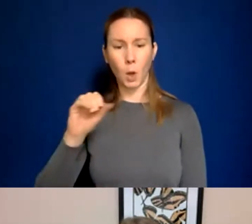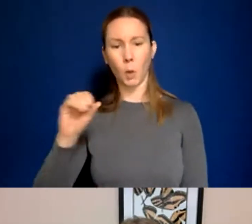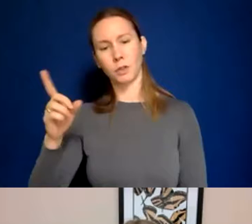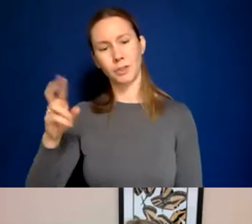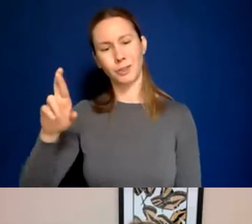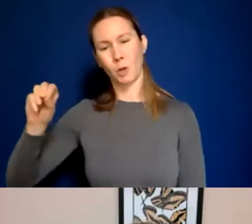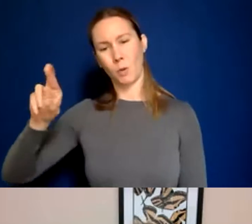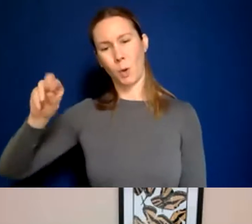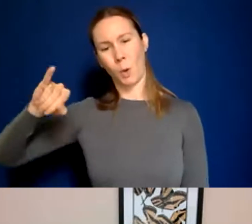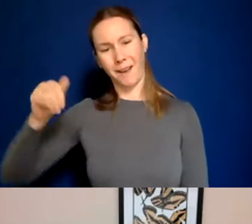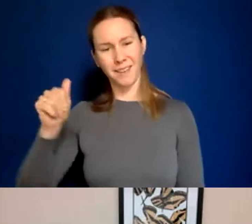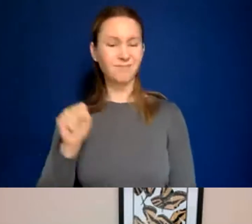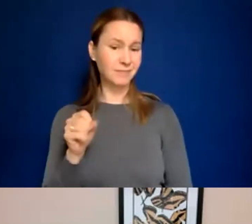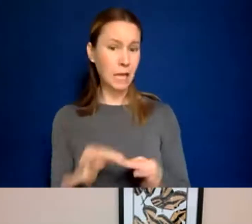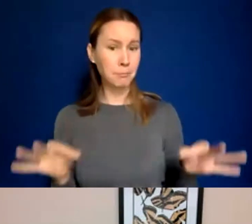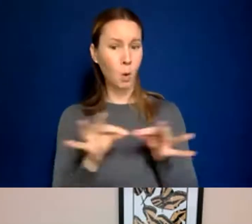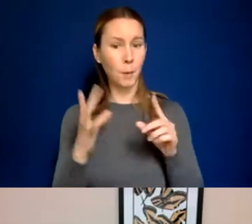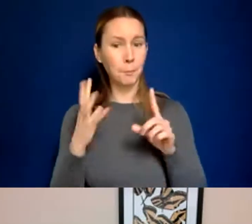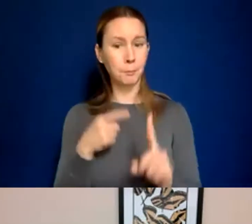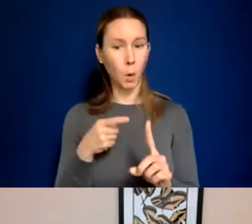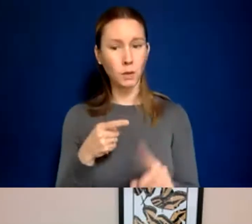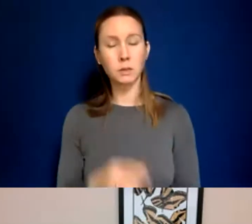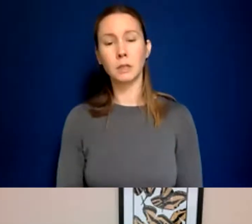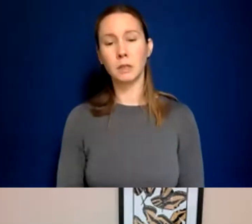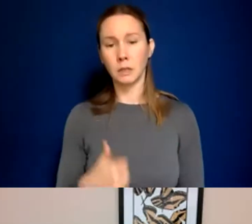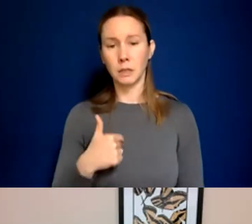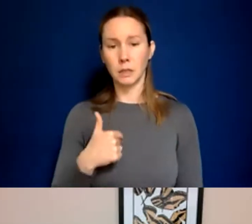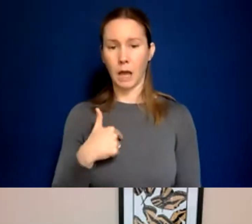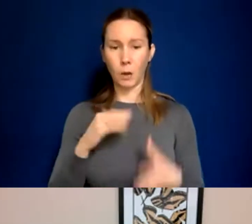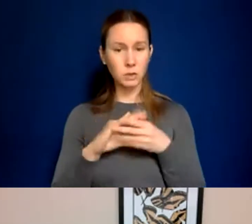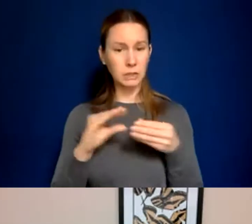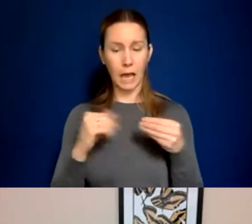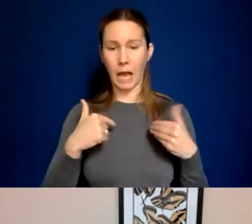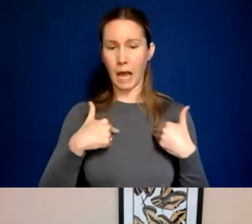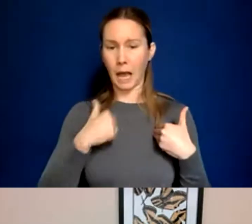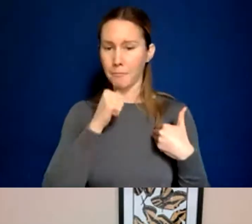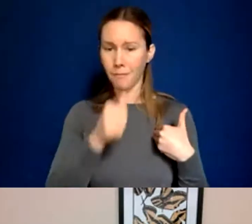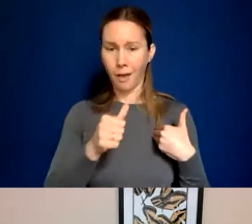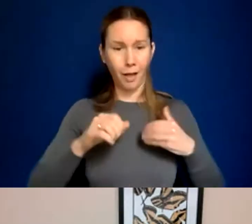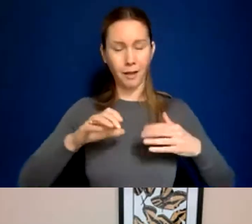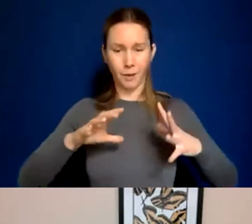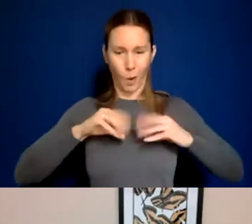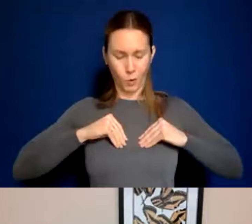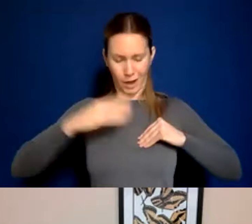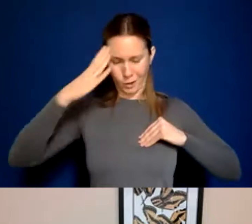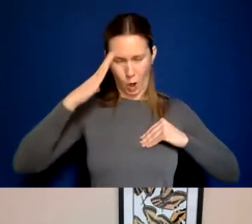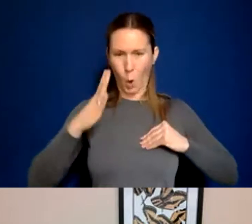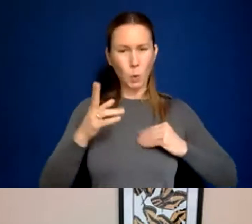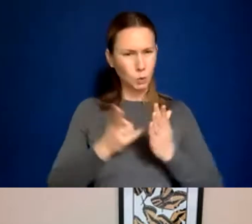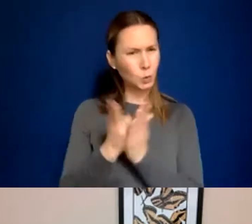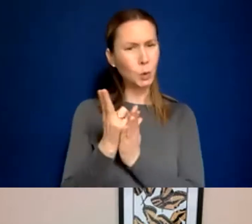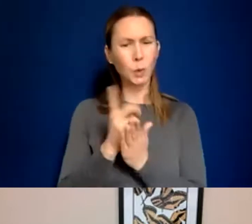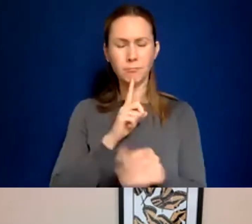and I have to say I'm not the owner of the ultimate truth. I think this is a question that touches